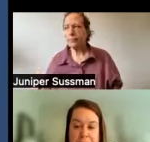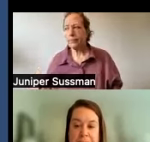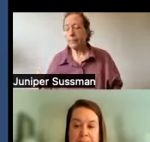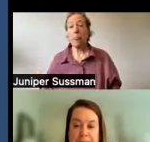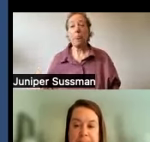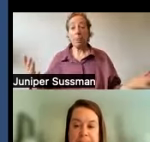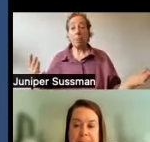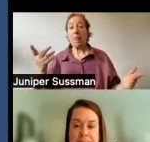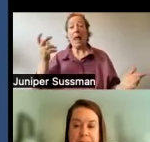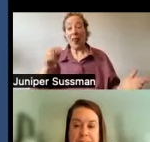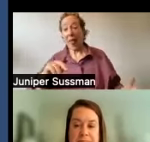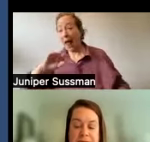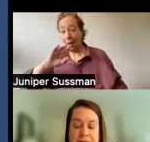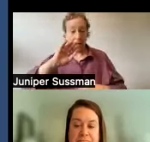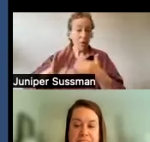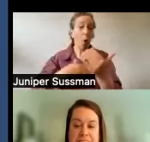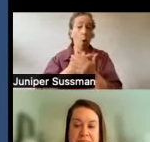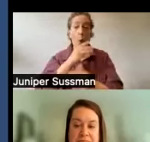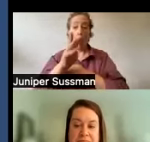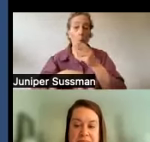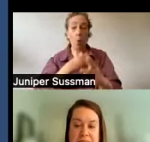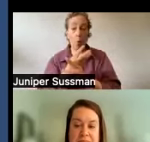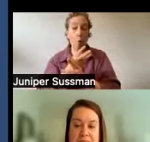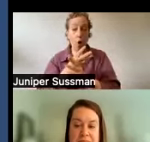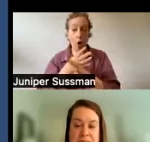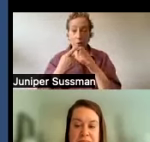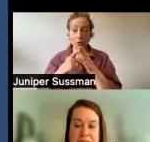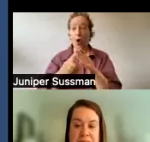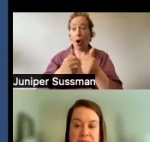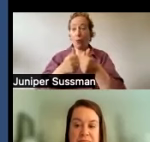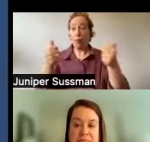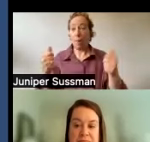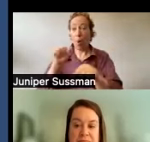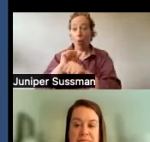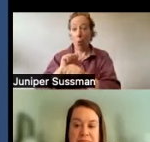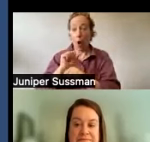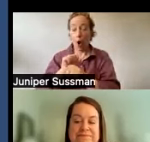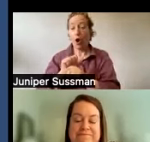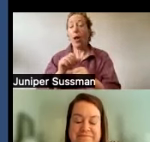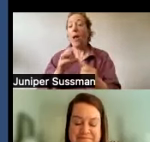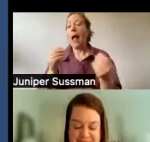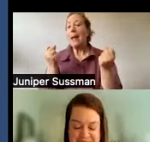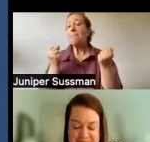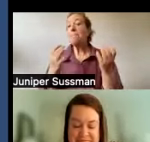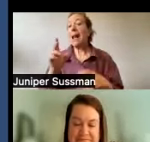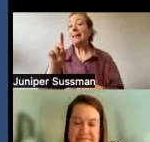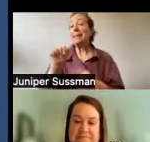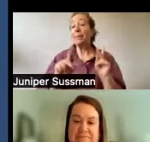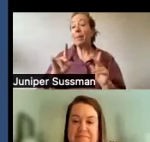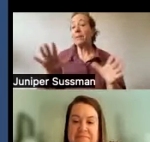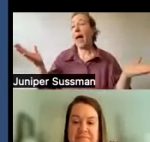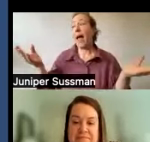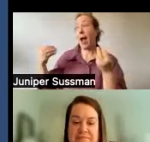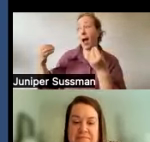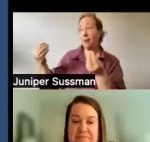remote work for, many different industries, there was this kind of like, we told you so moment for the disability community of like, we could make